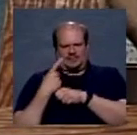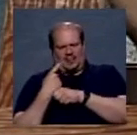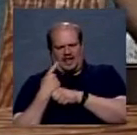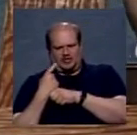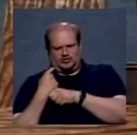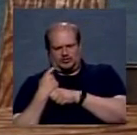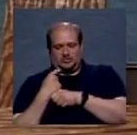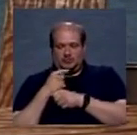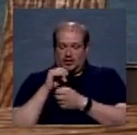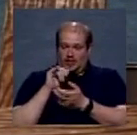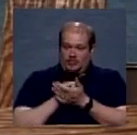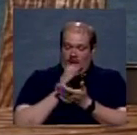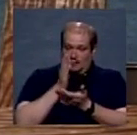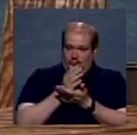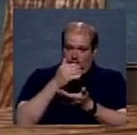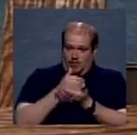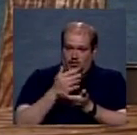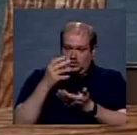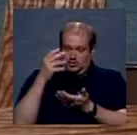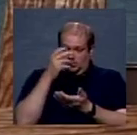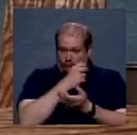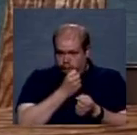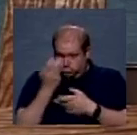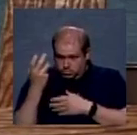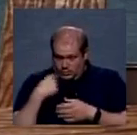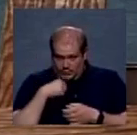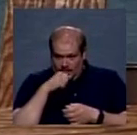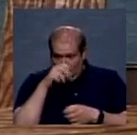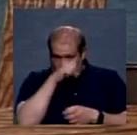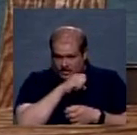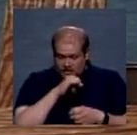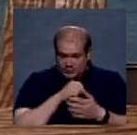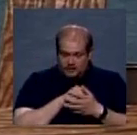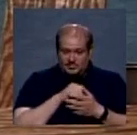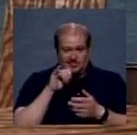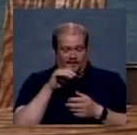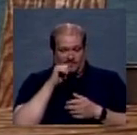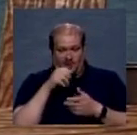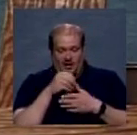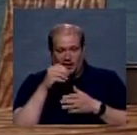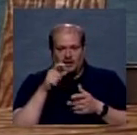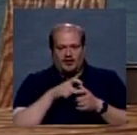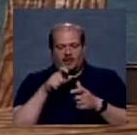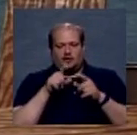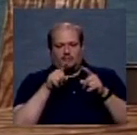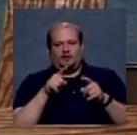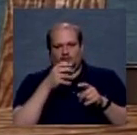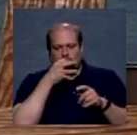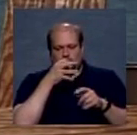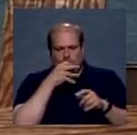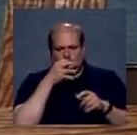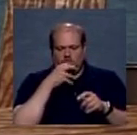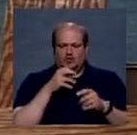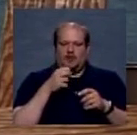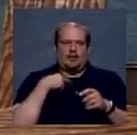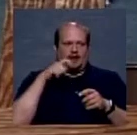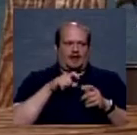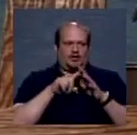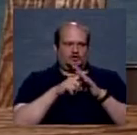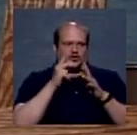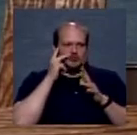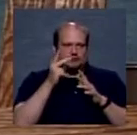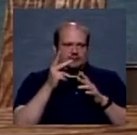Has that been cut out of the budget and I just didn't catch it? Okay, so it's not out. He better be over here before too long, and I better start